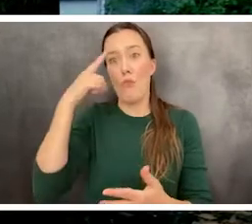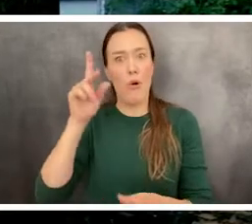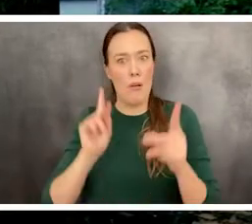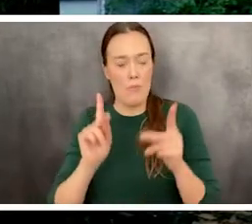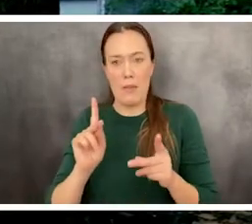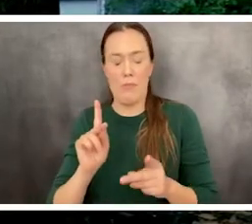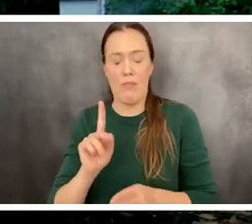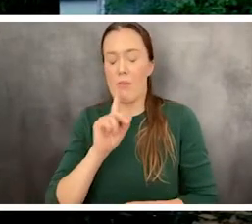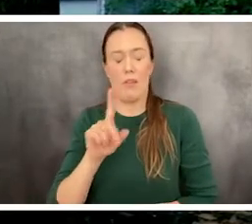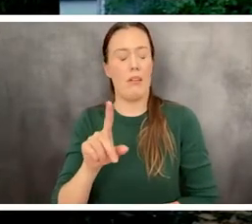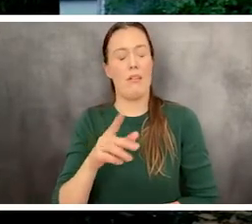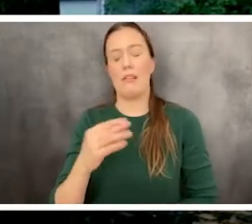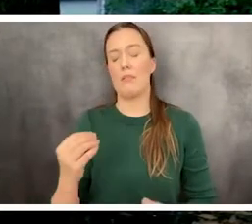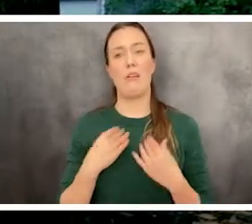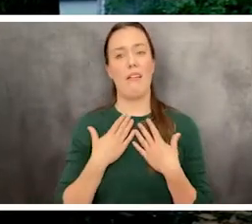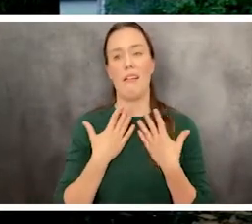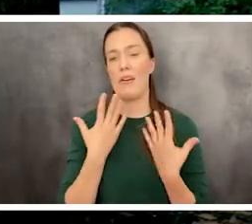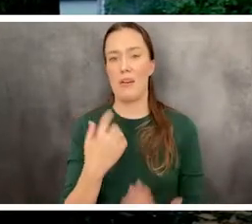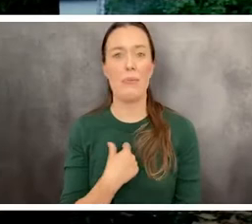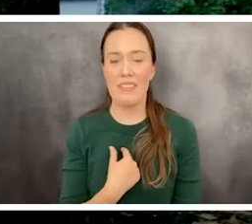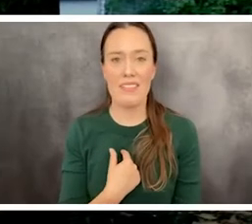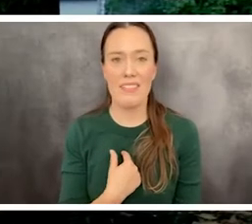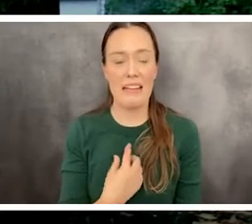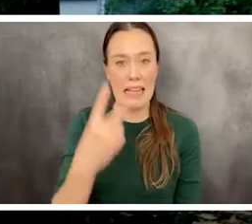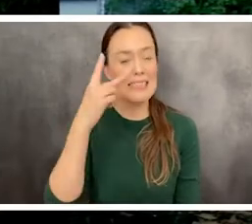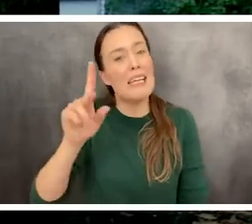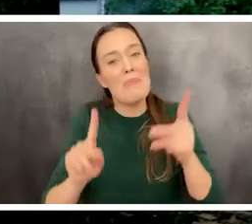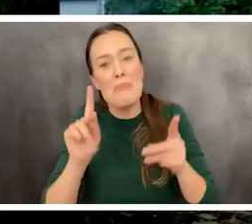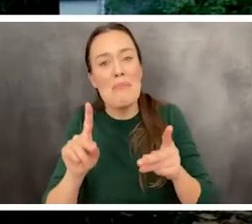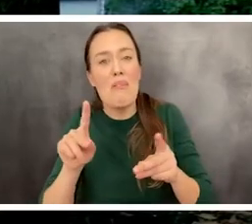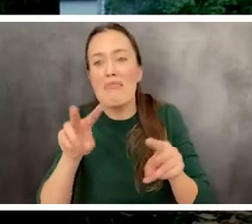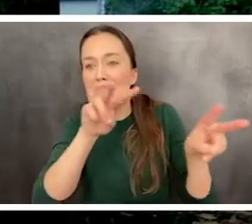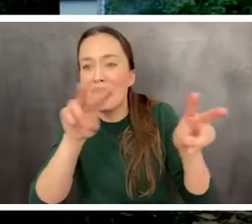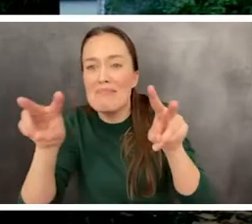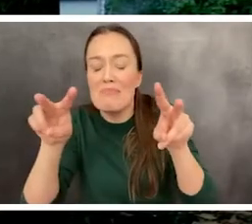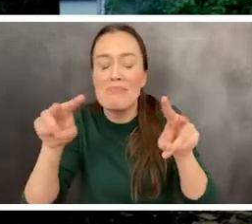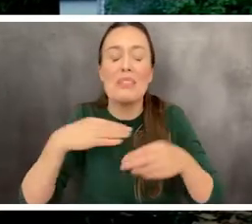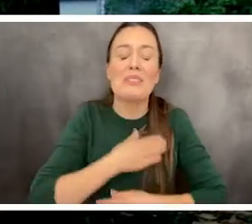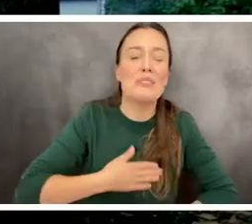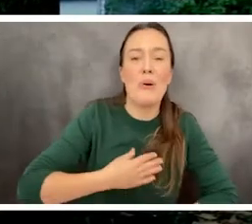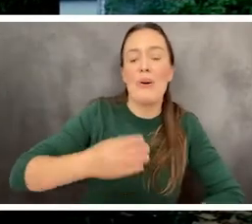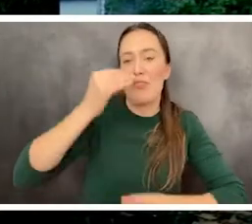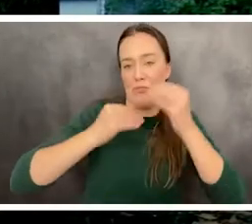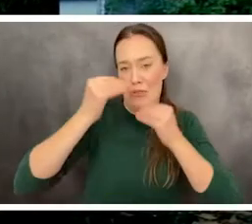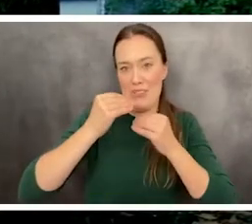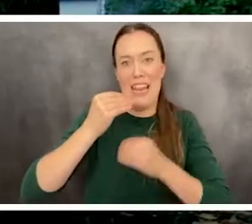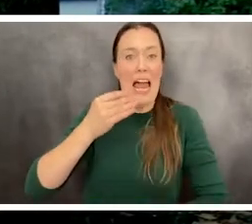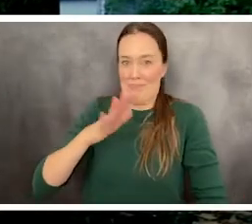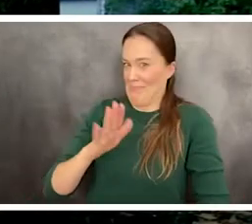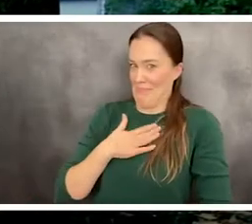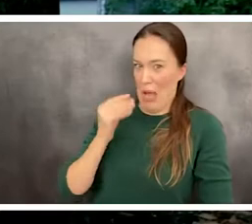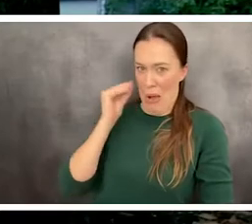food for people is incredibly gratifying. And it's just watching them enjoy it. And then in my house, it